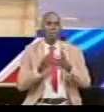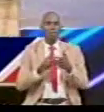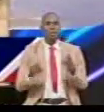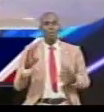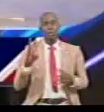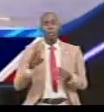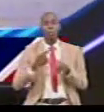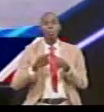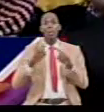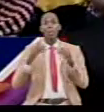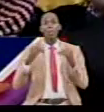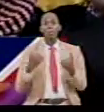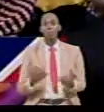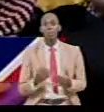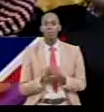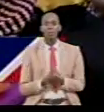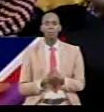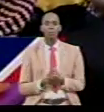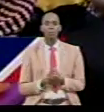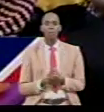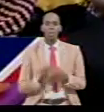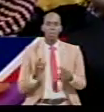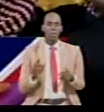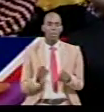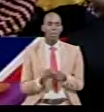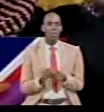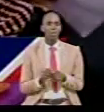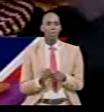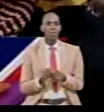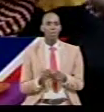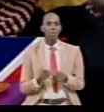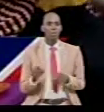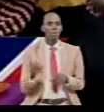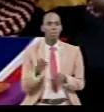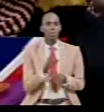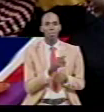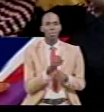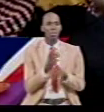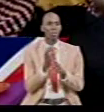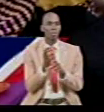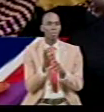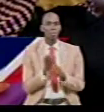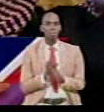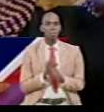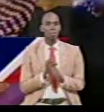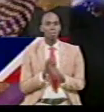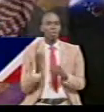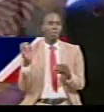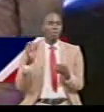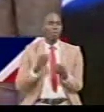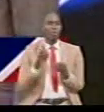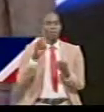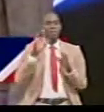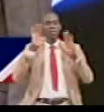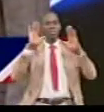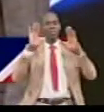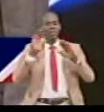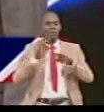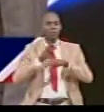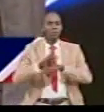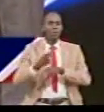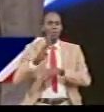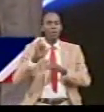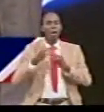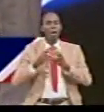But now, I see Christ obtained a more excellent ministry, by how much